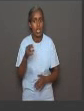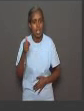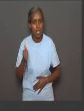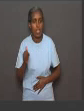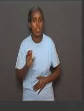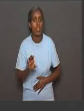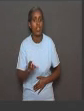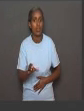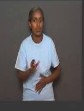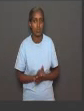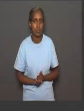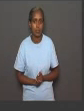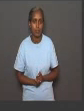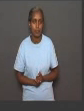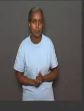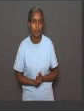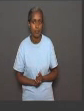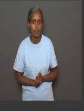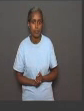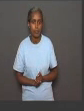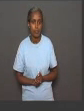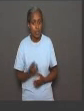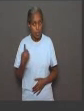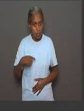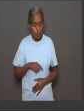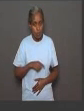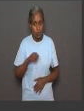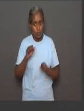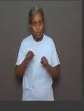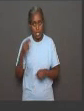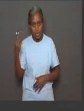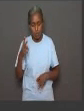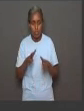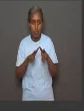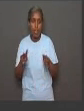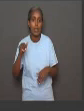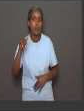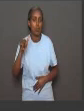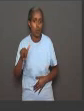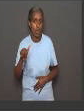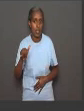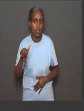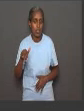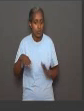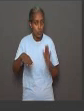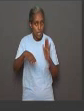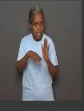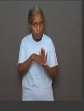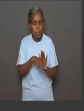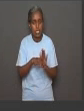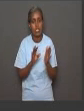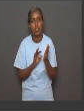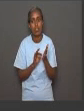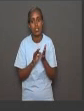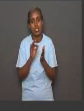A radios. We can use variable y to